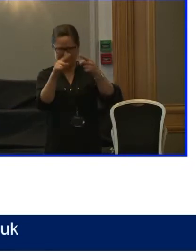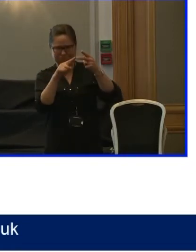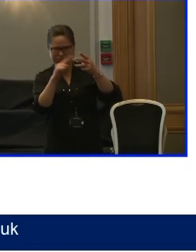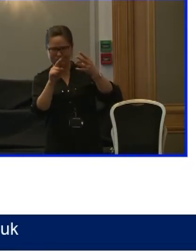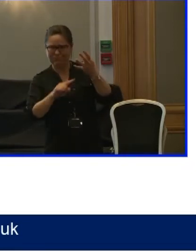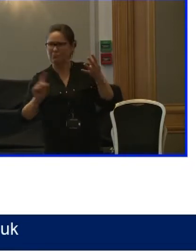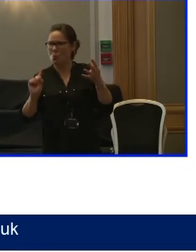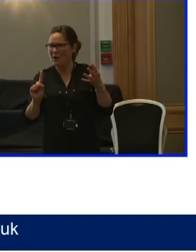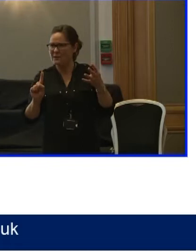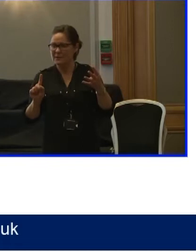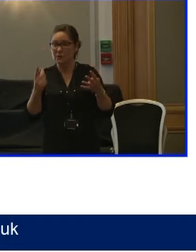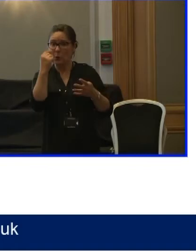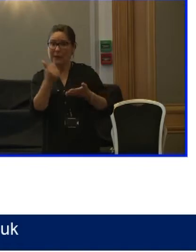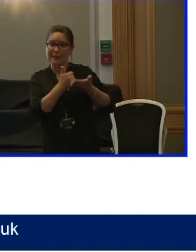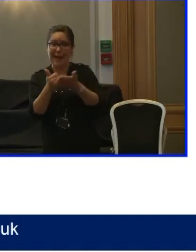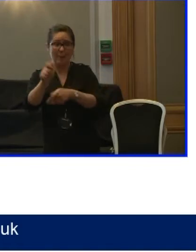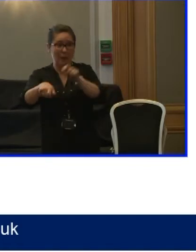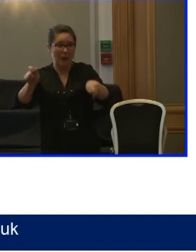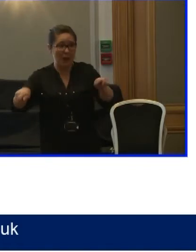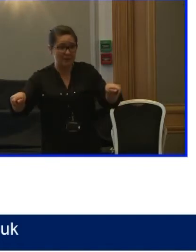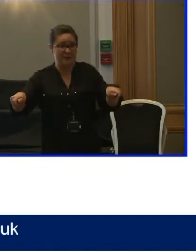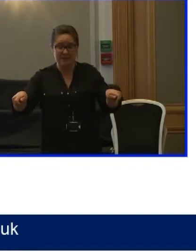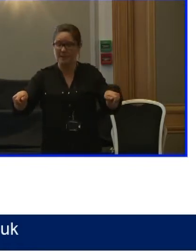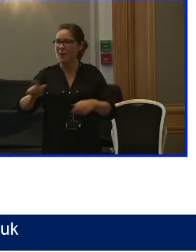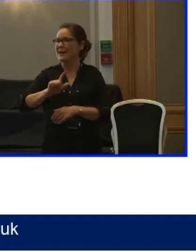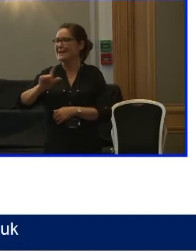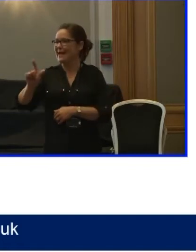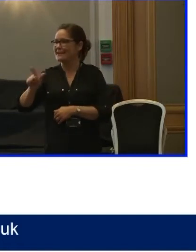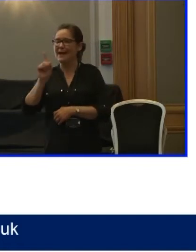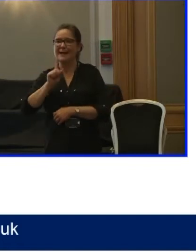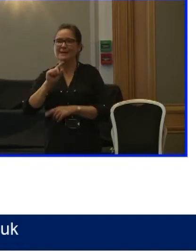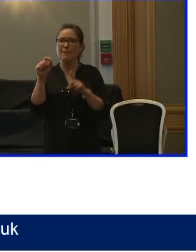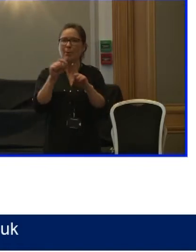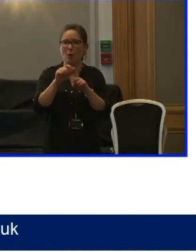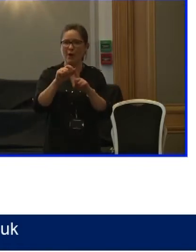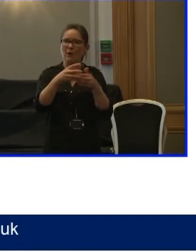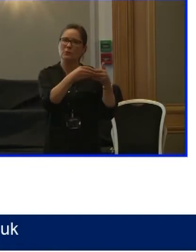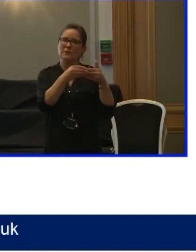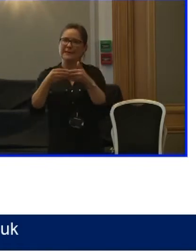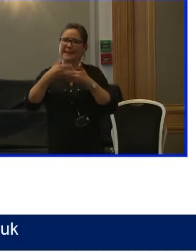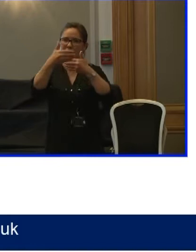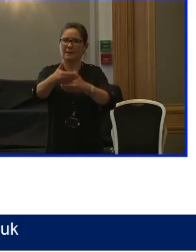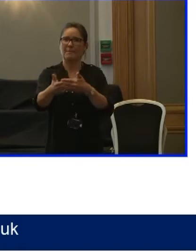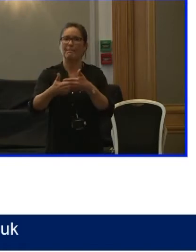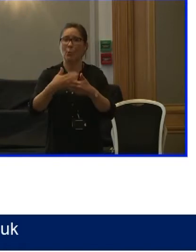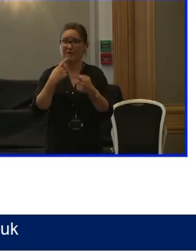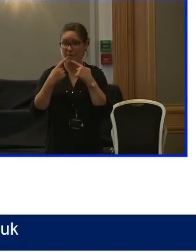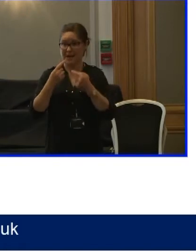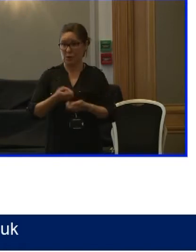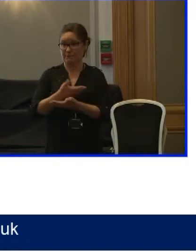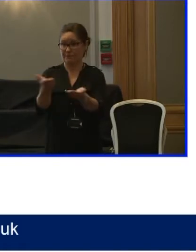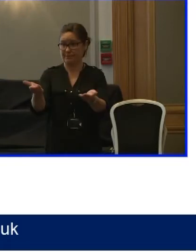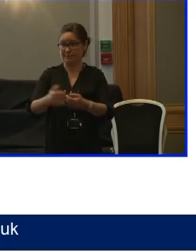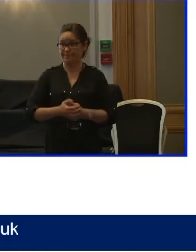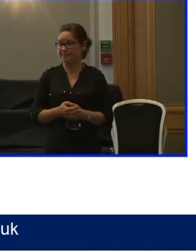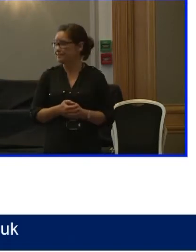way. There is a session about this later on today, which Paula will be leading, which will give you much more in-depth information. And